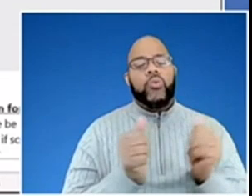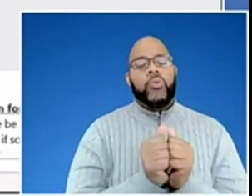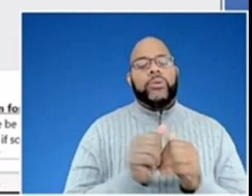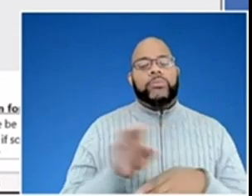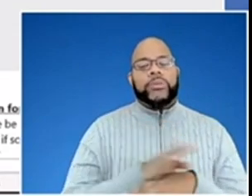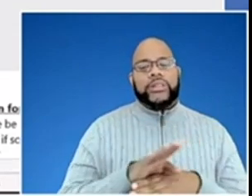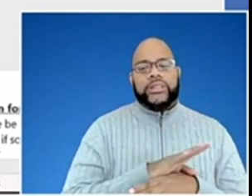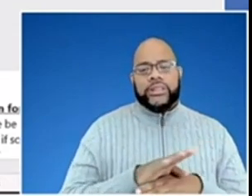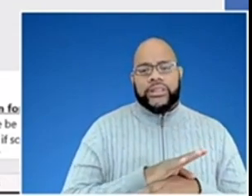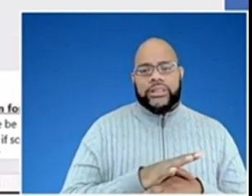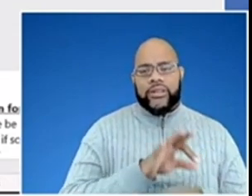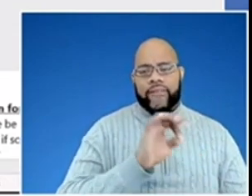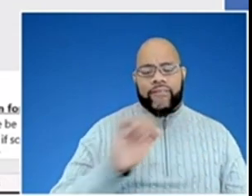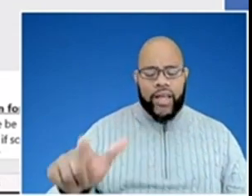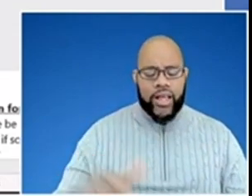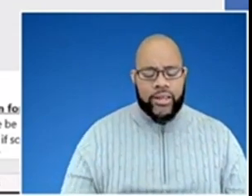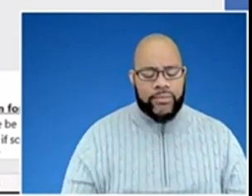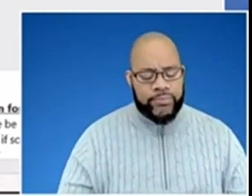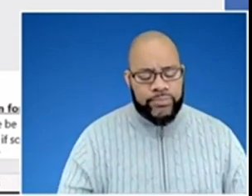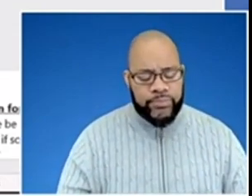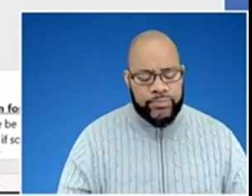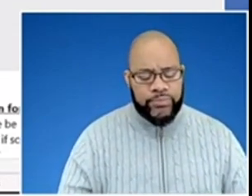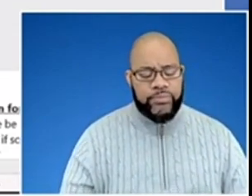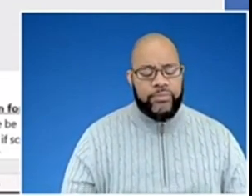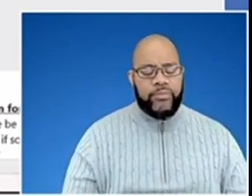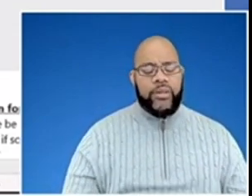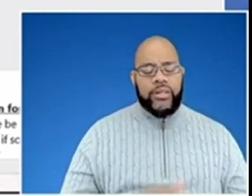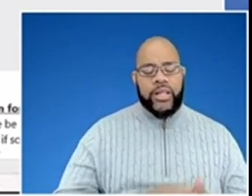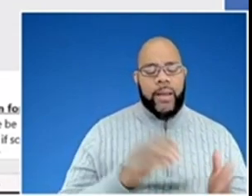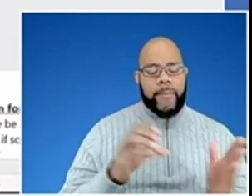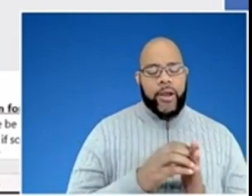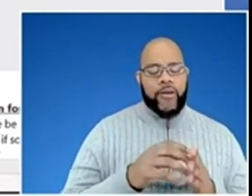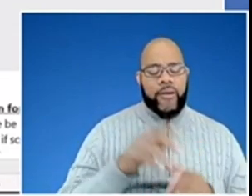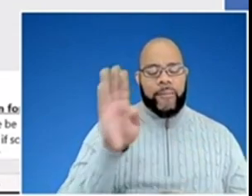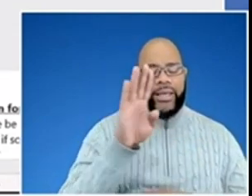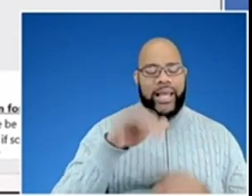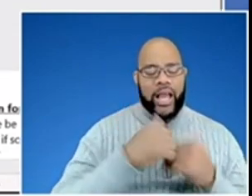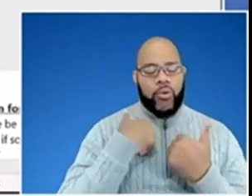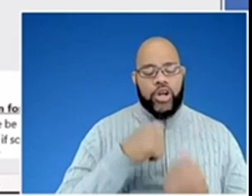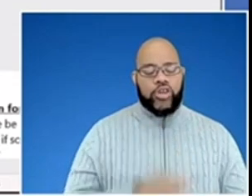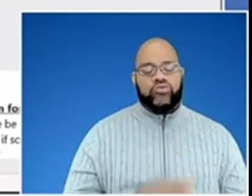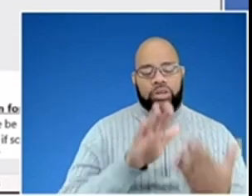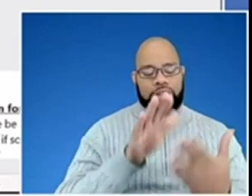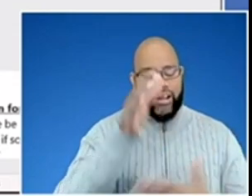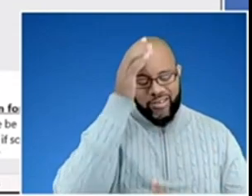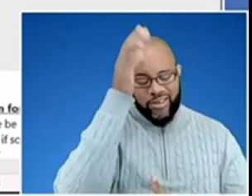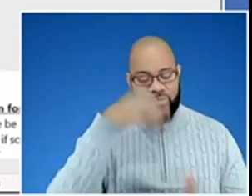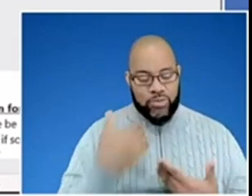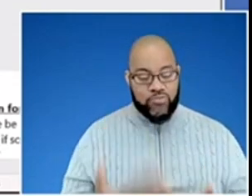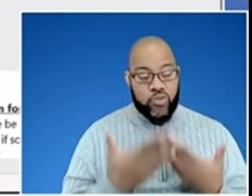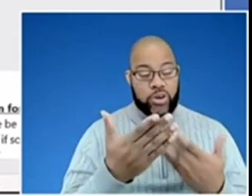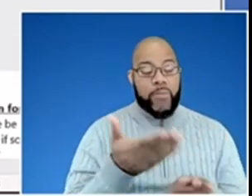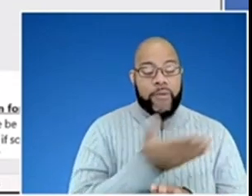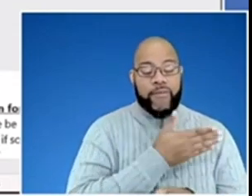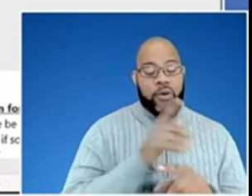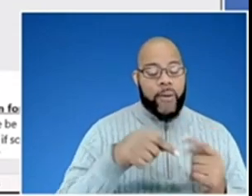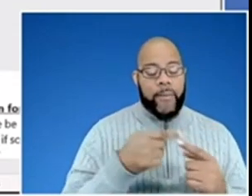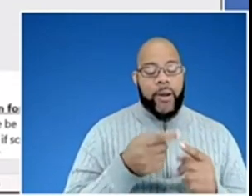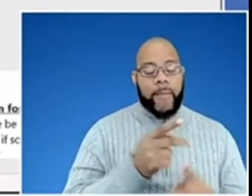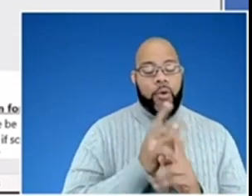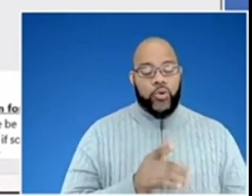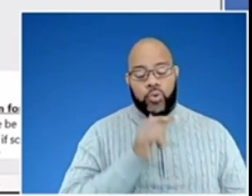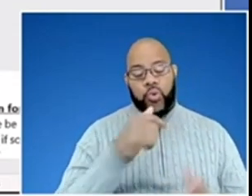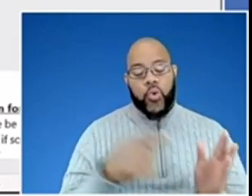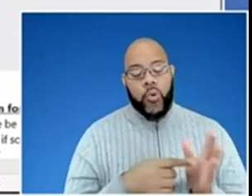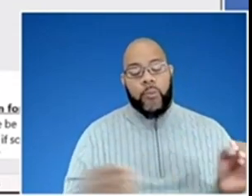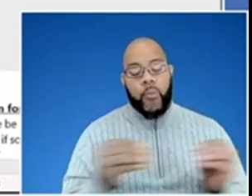FEL. Proposed paragraph B is how we address the concept we raised before about borrowers who owe